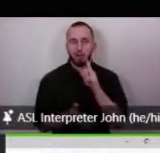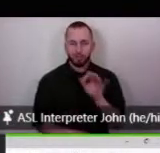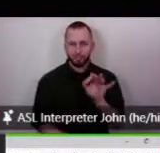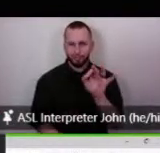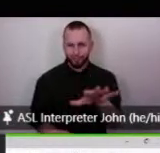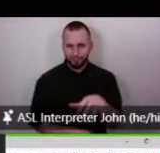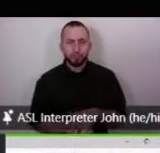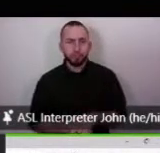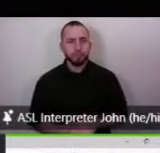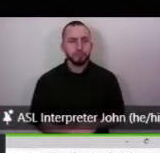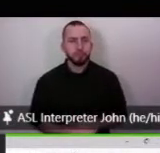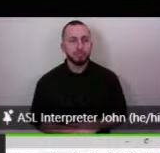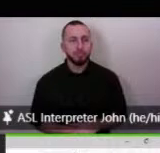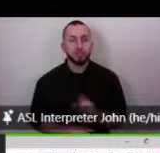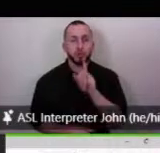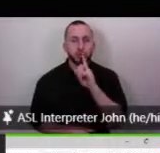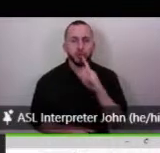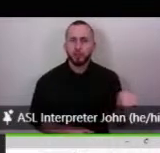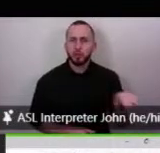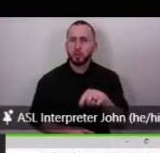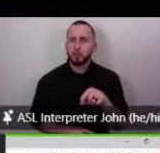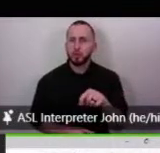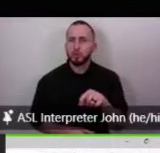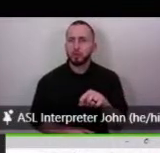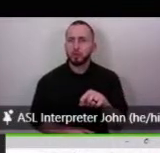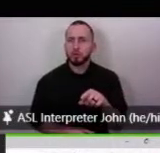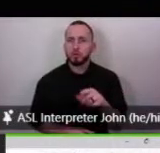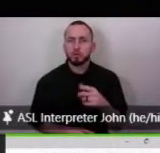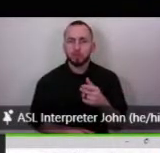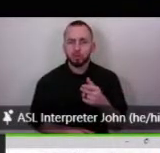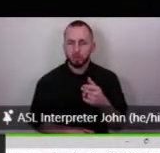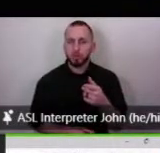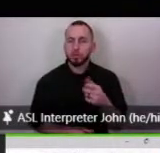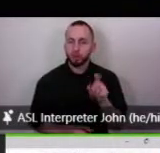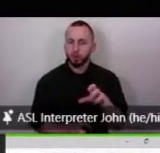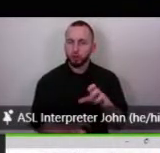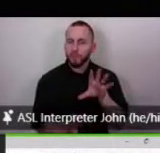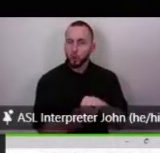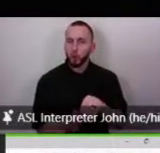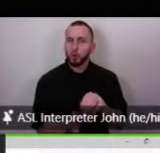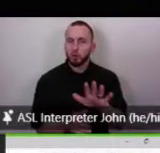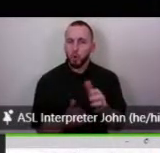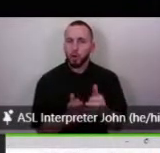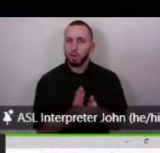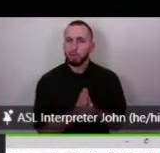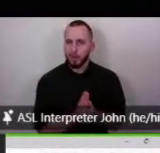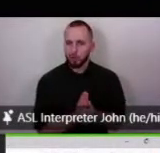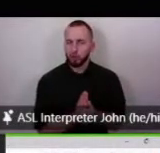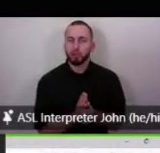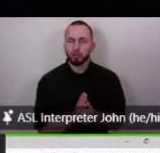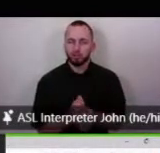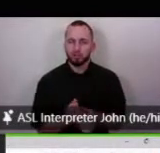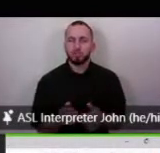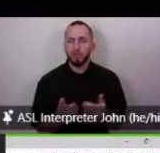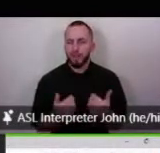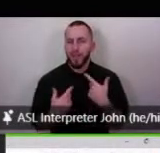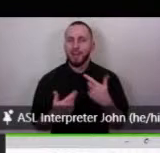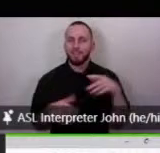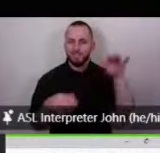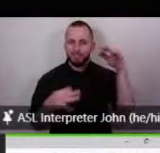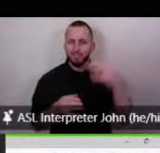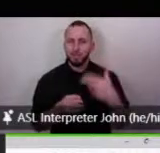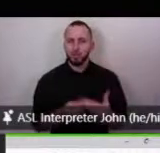Eat Better fact sheet that was included in your package. And so that is a guide by the American